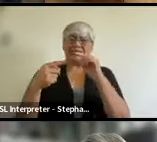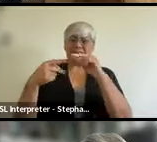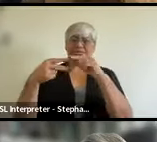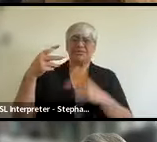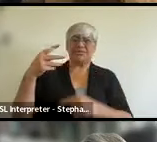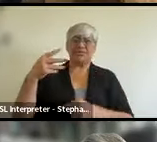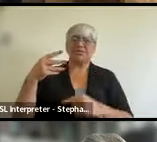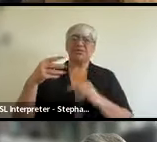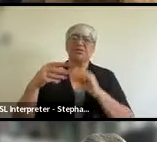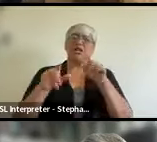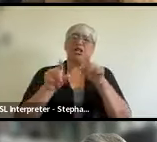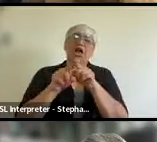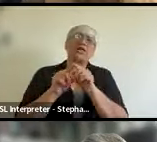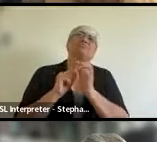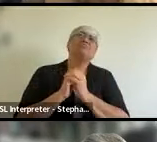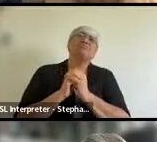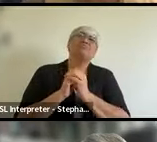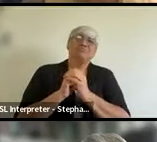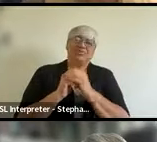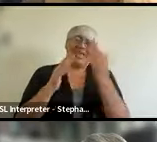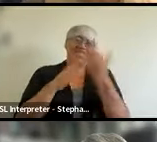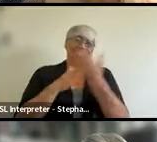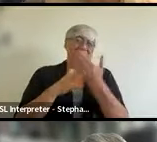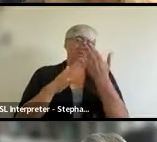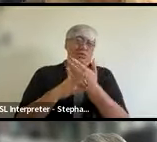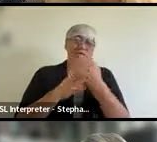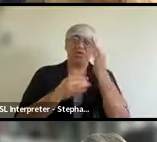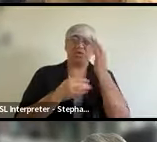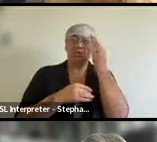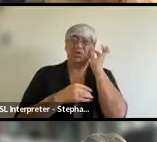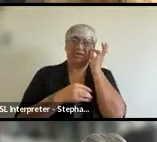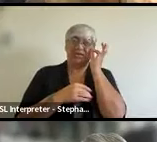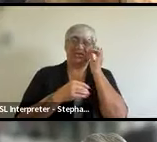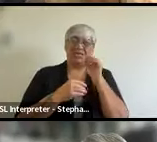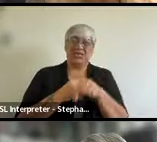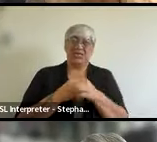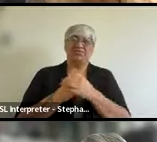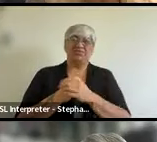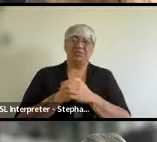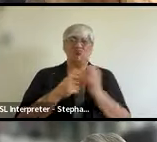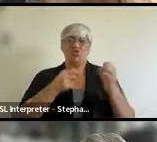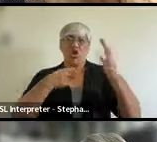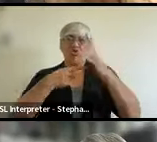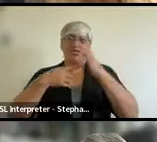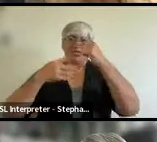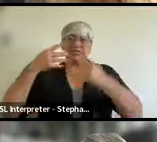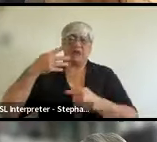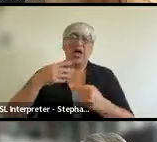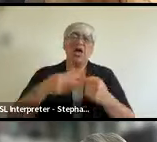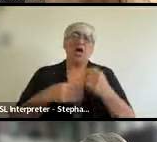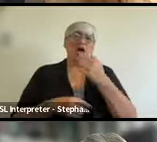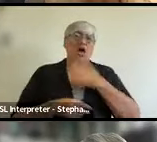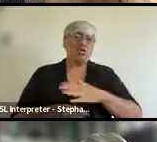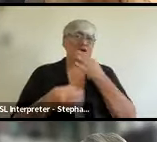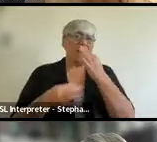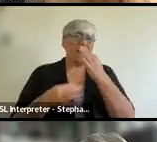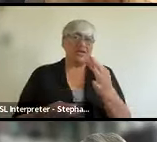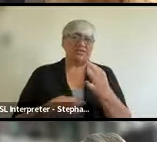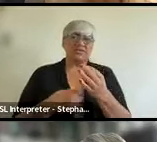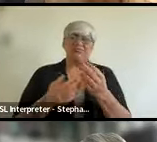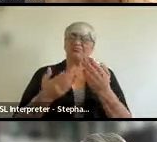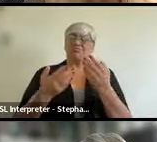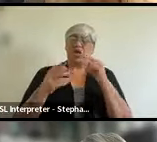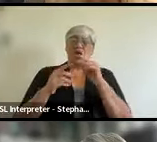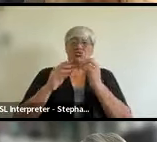the advisory or the accessibility committee. How do you suggest that they